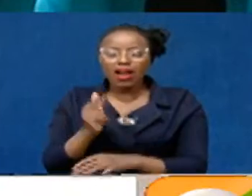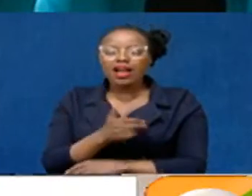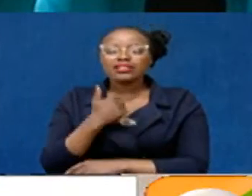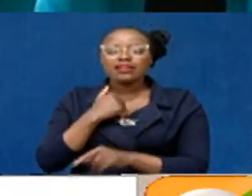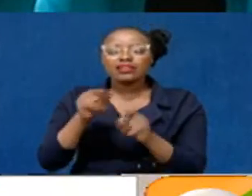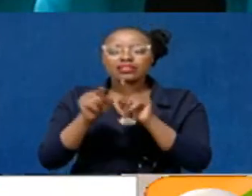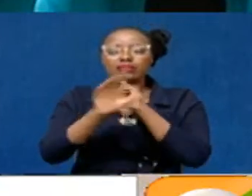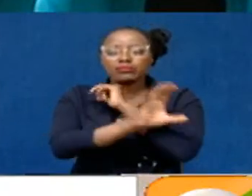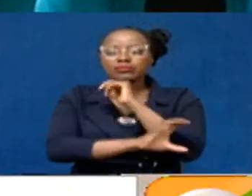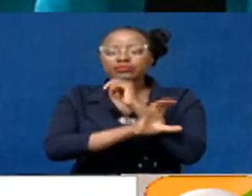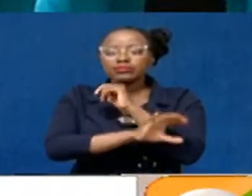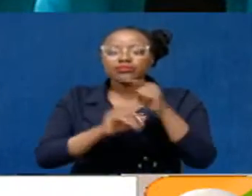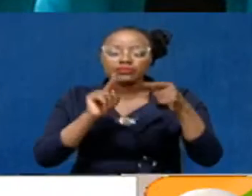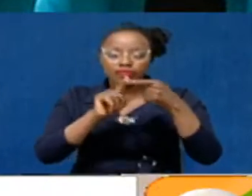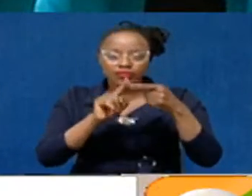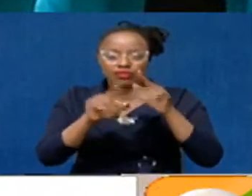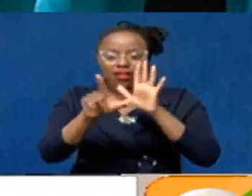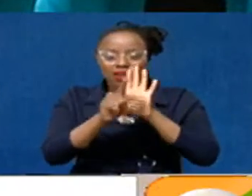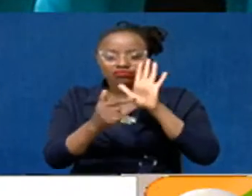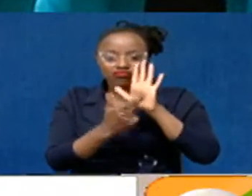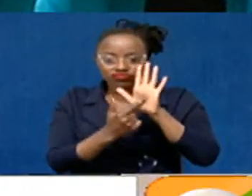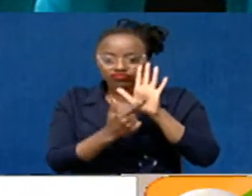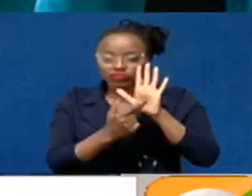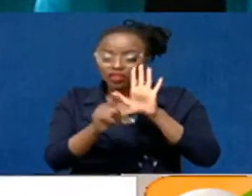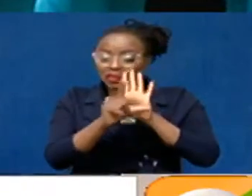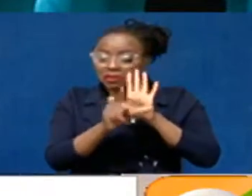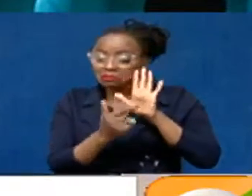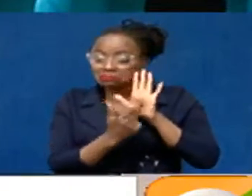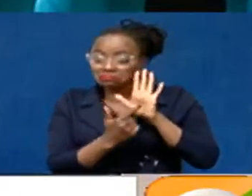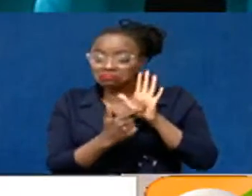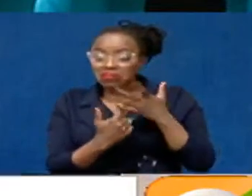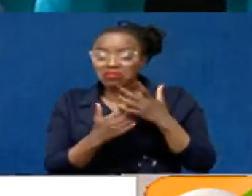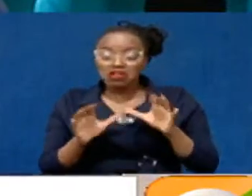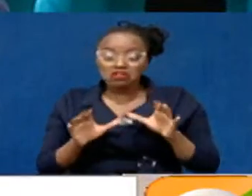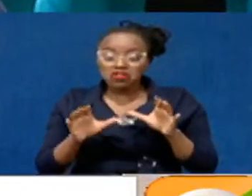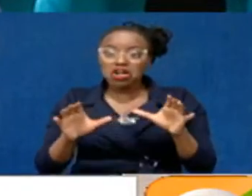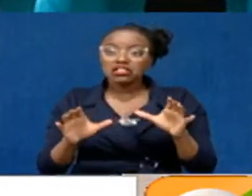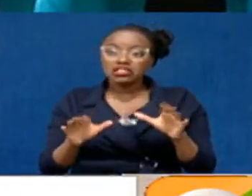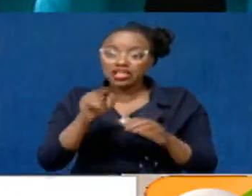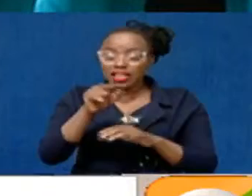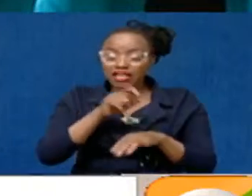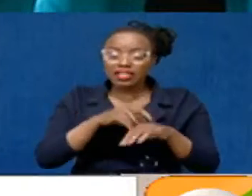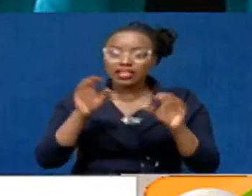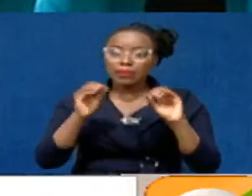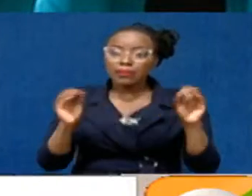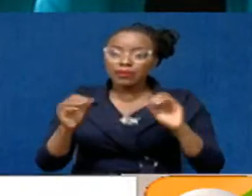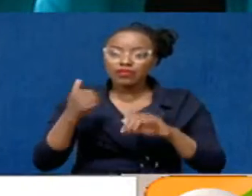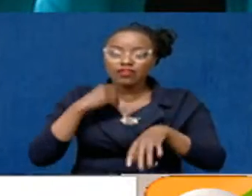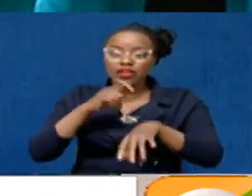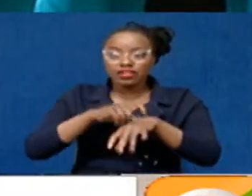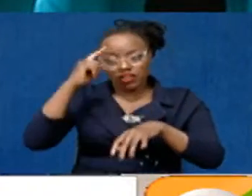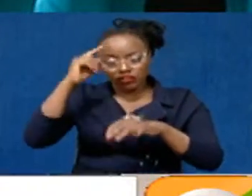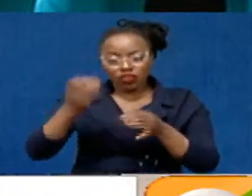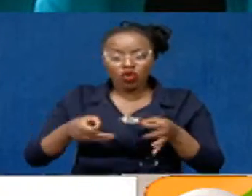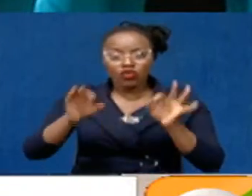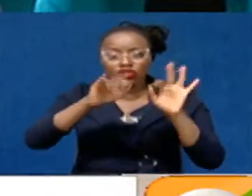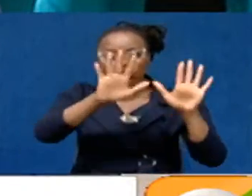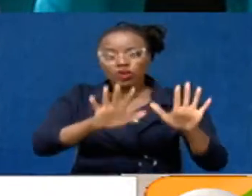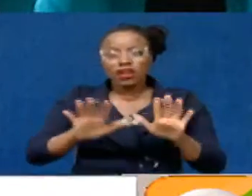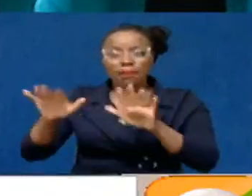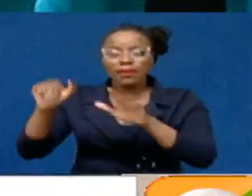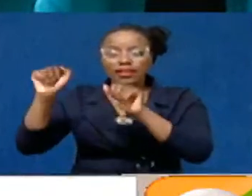because, first of all, the law doesn't really impose that period. There is that period of official campaign,